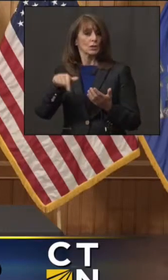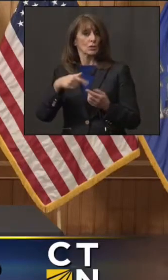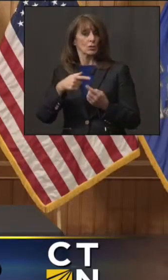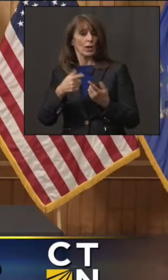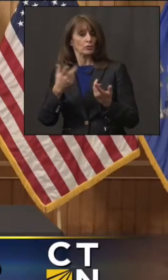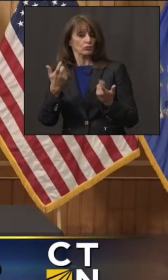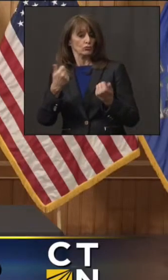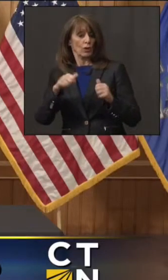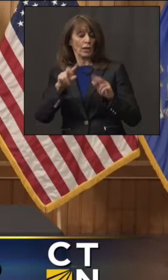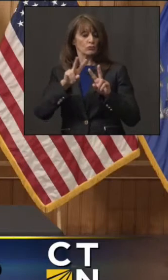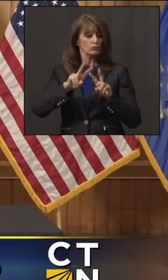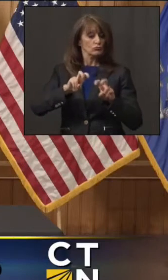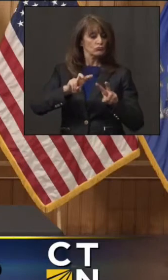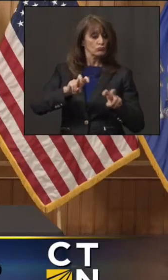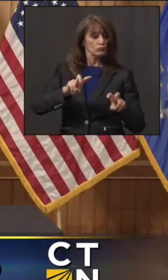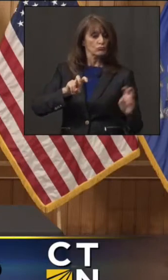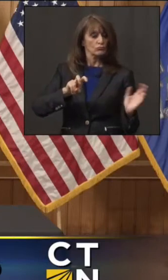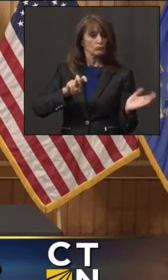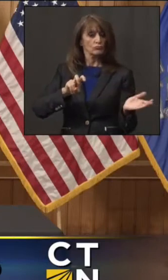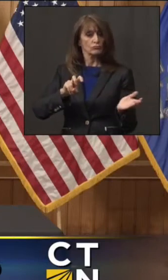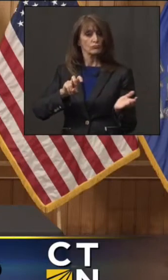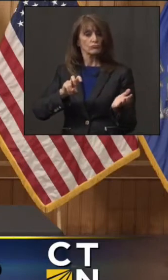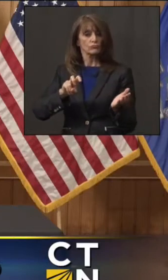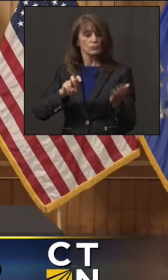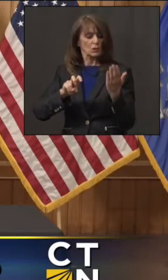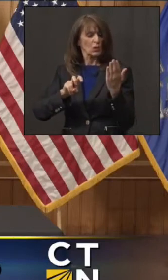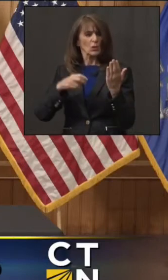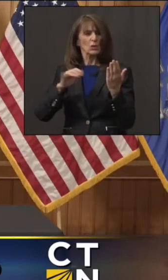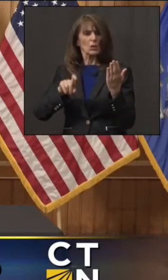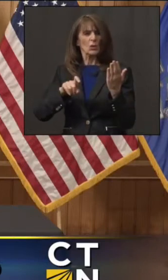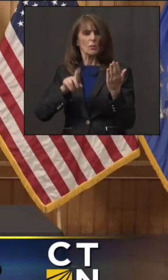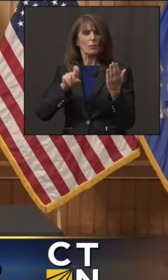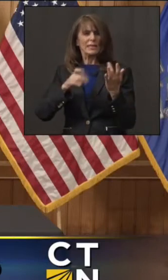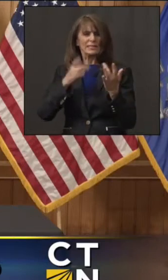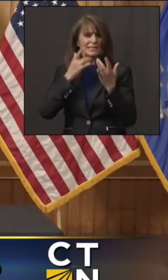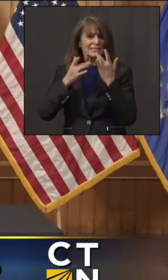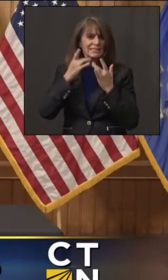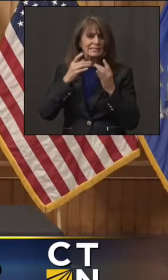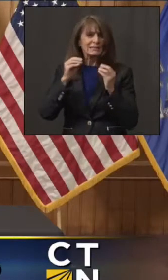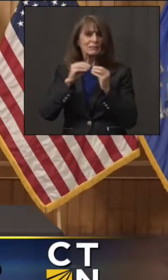whether or not it's time to tighten restrictions?